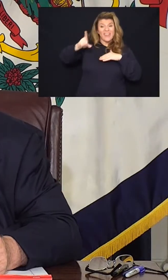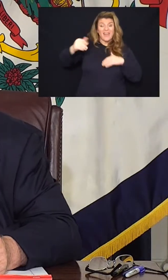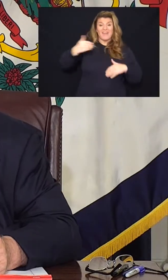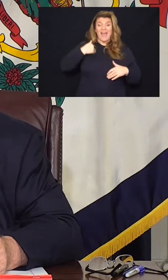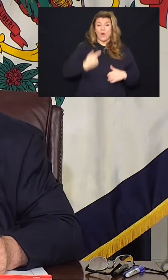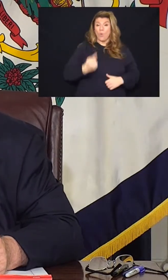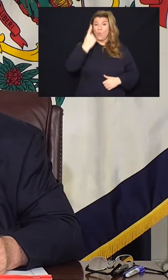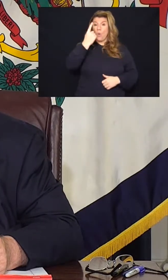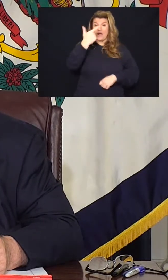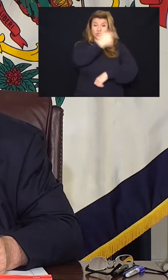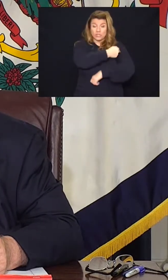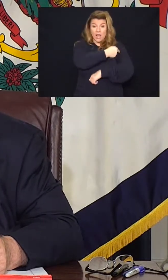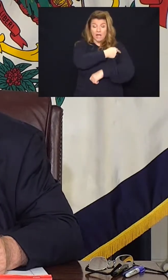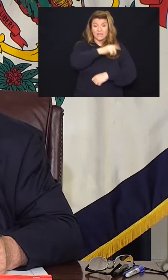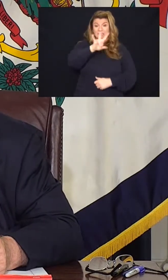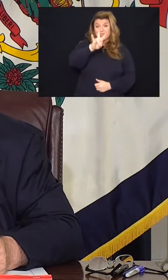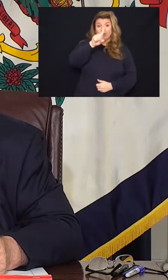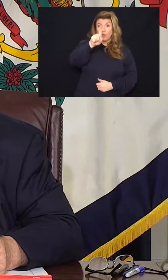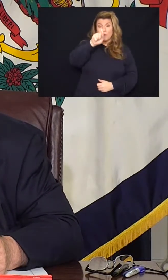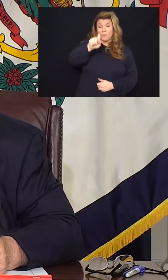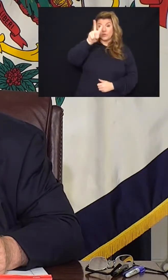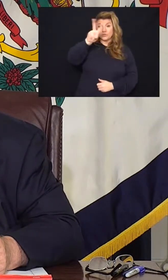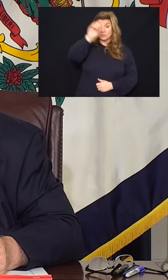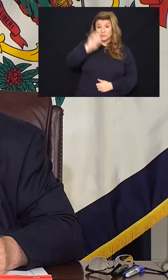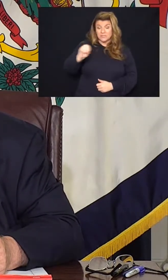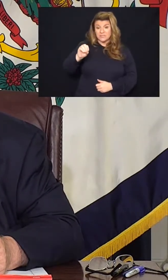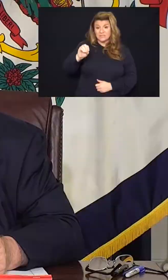1 shot, that's 71.2%,